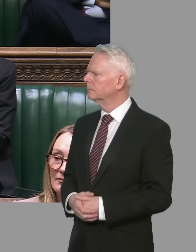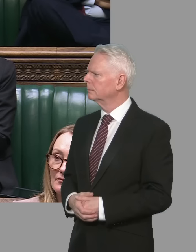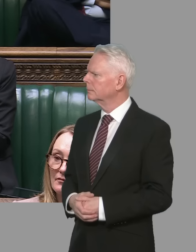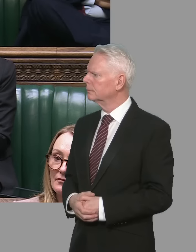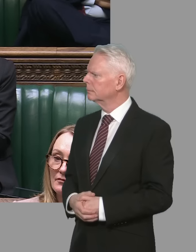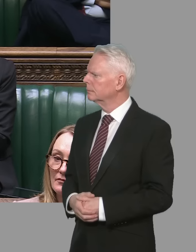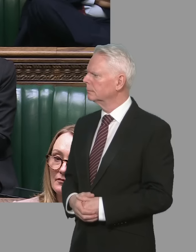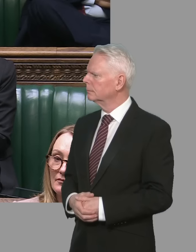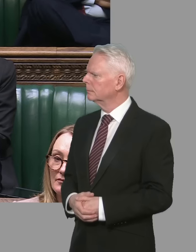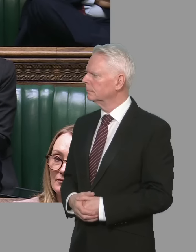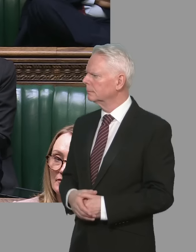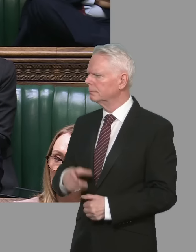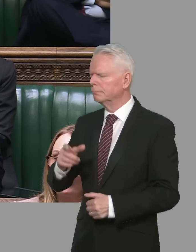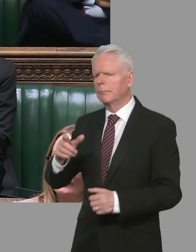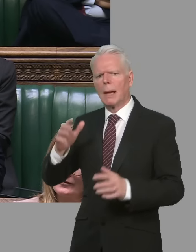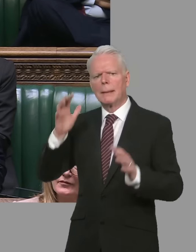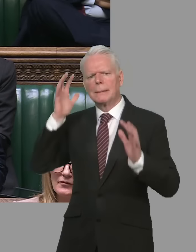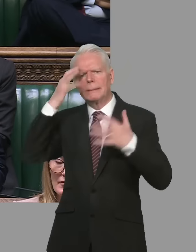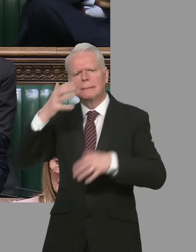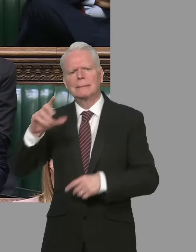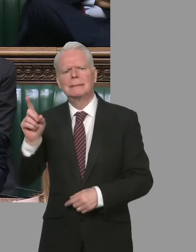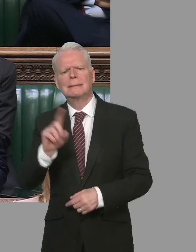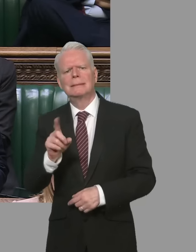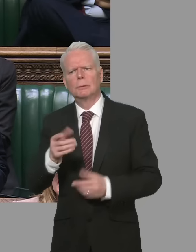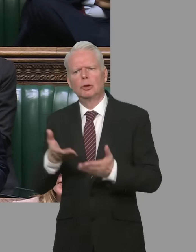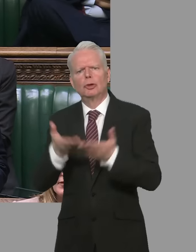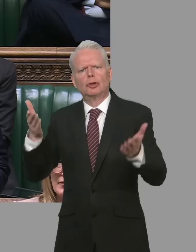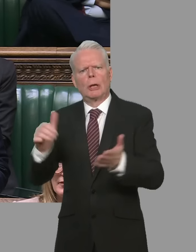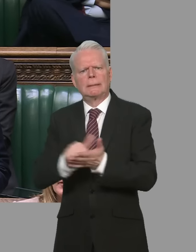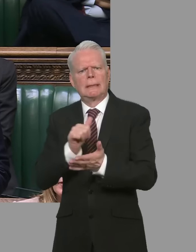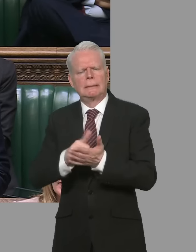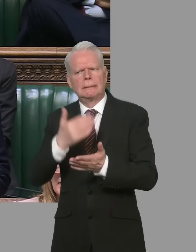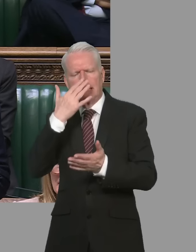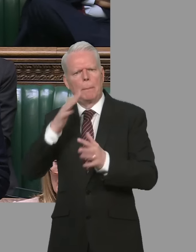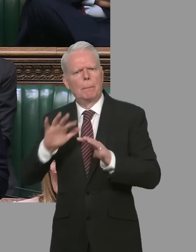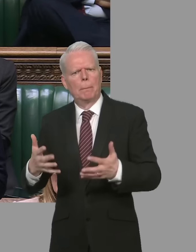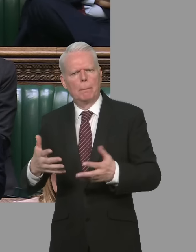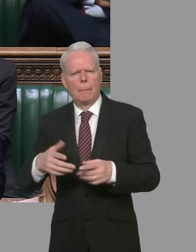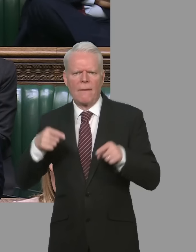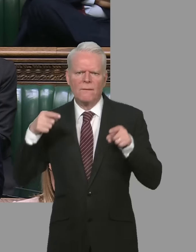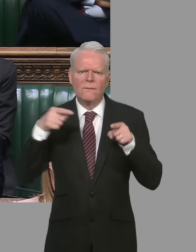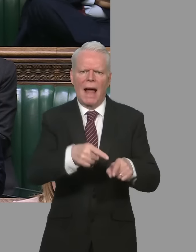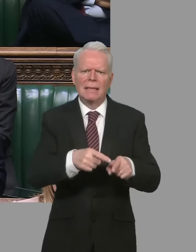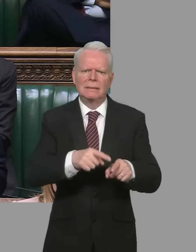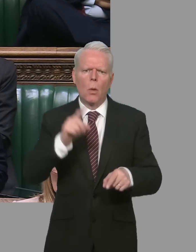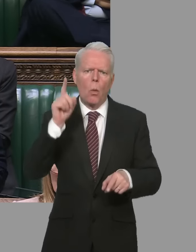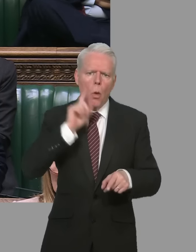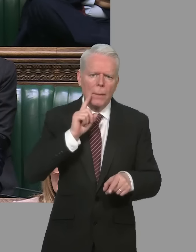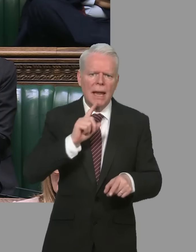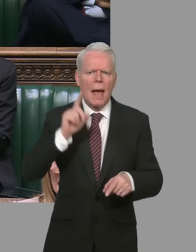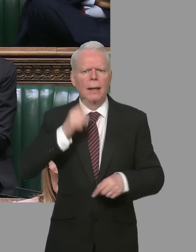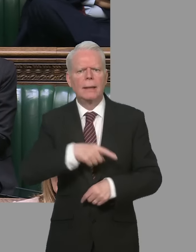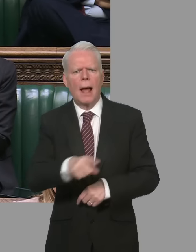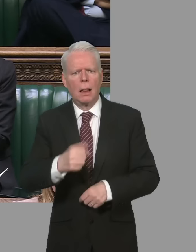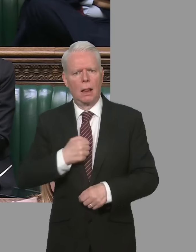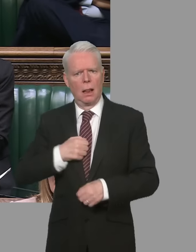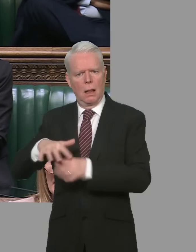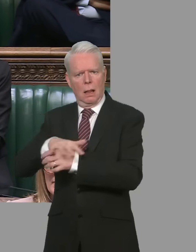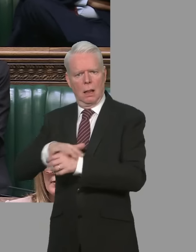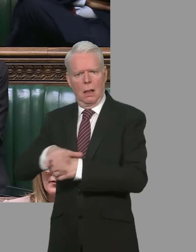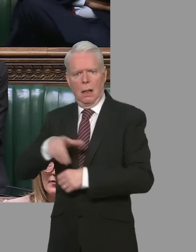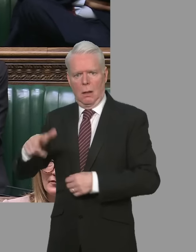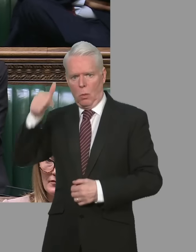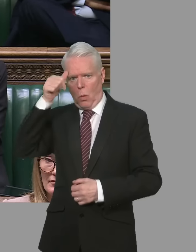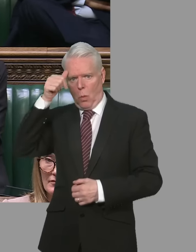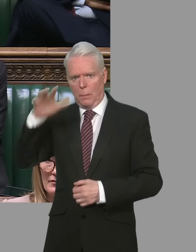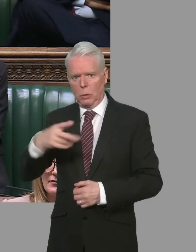where 2 children of a convicted paedophile have been trying to change their surname but can't because both parents have